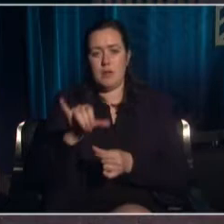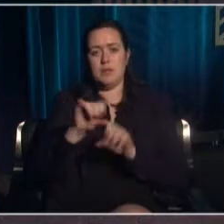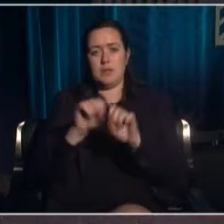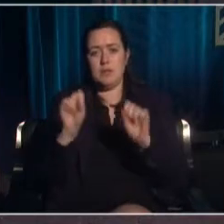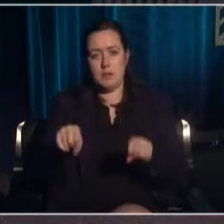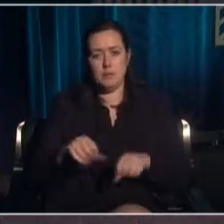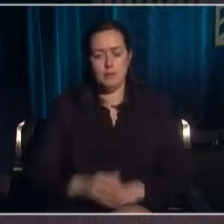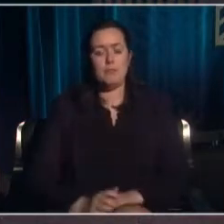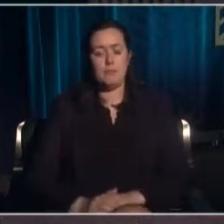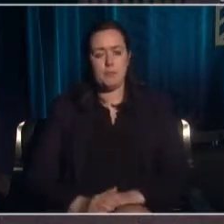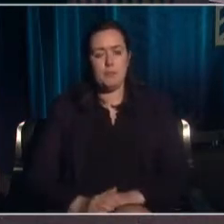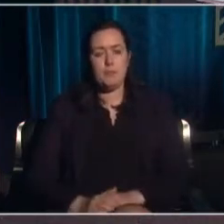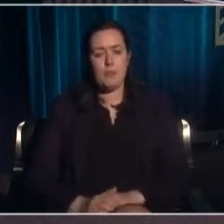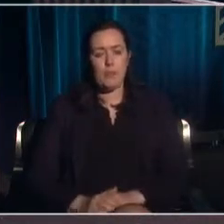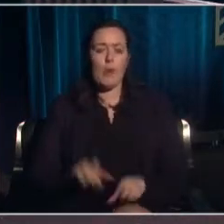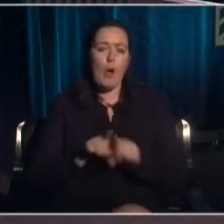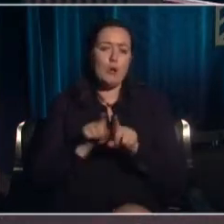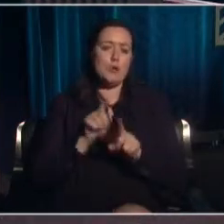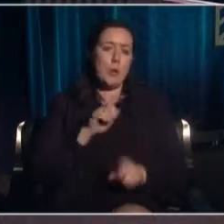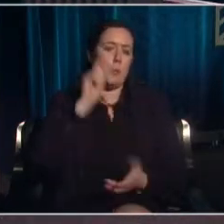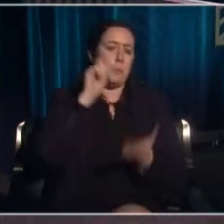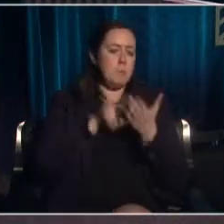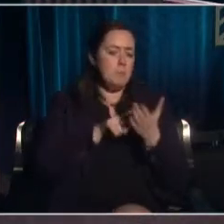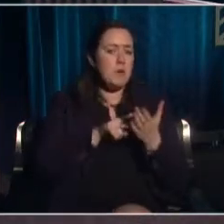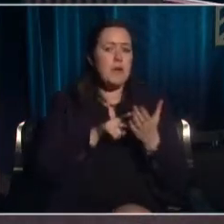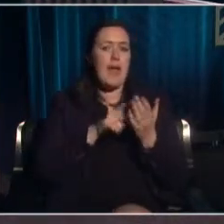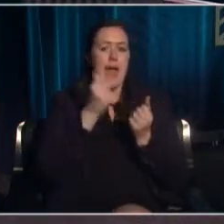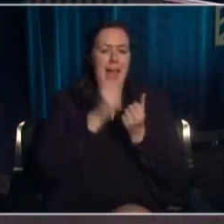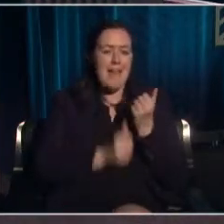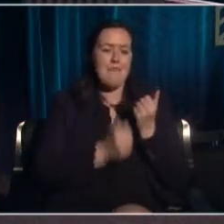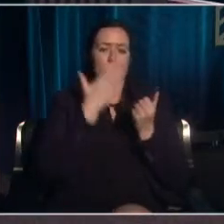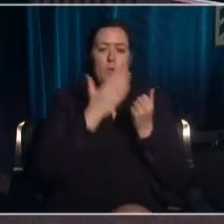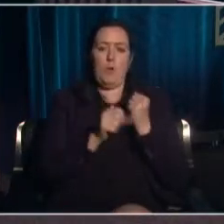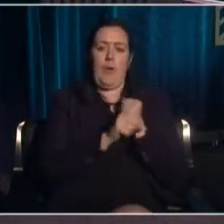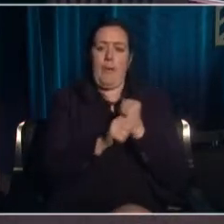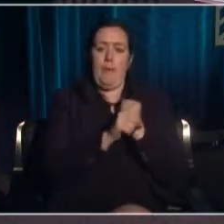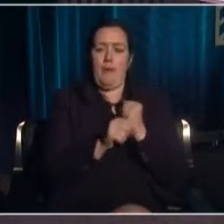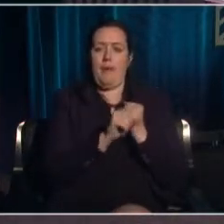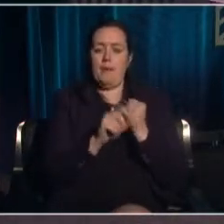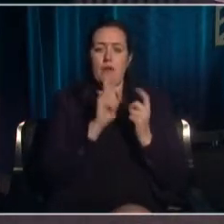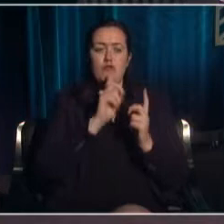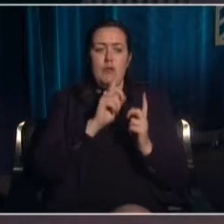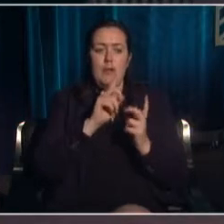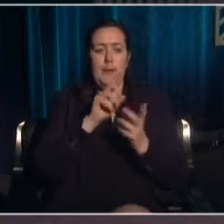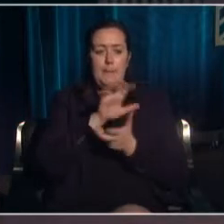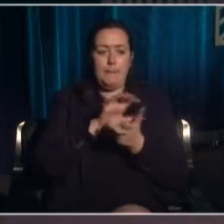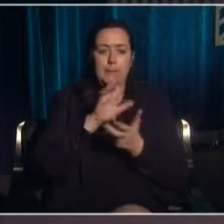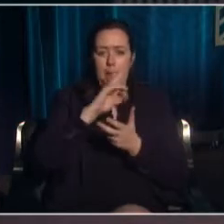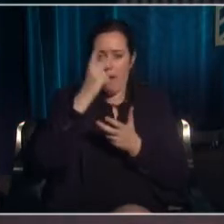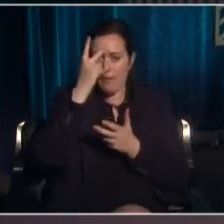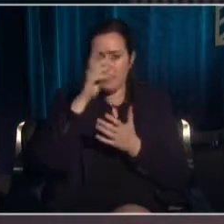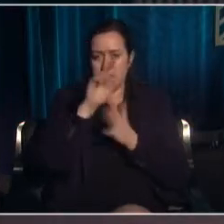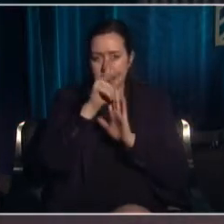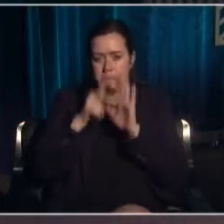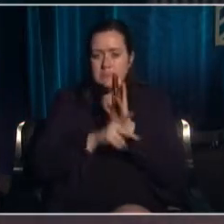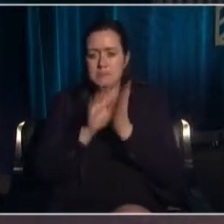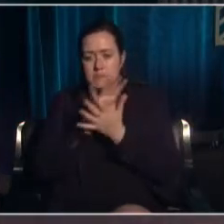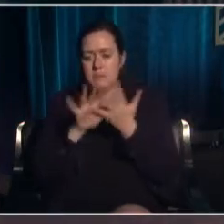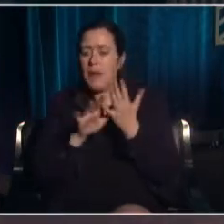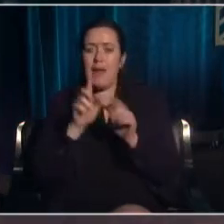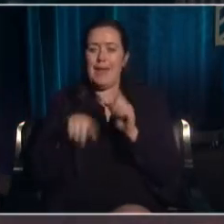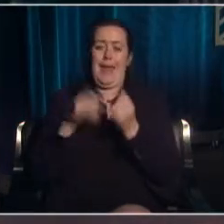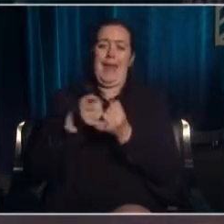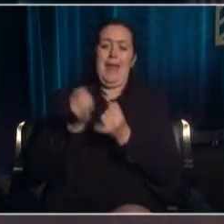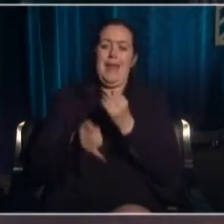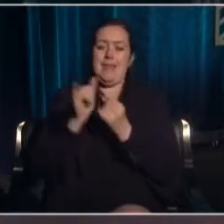important, that every good campaign that mixes pop, that mixes policy, that has a real point, can't just end that day. Because